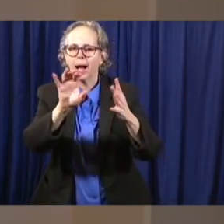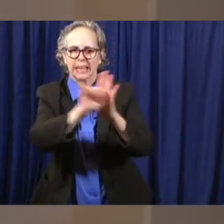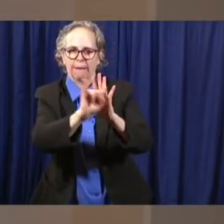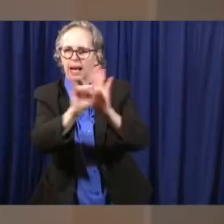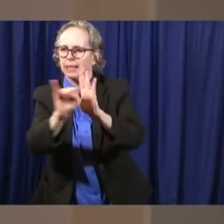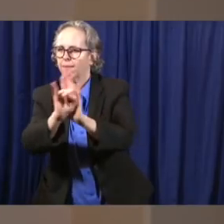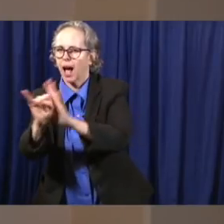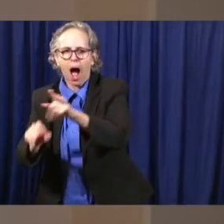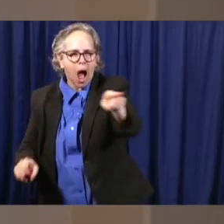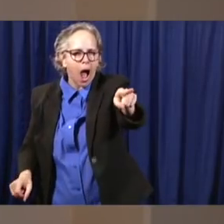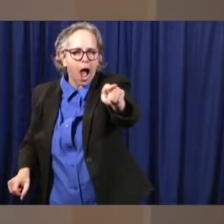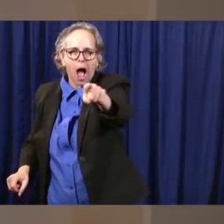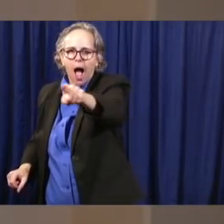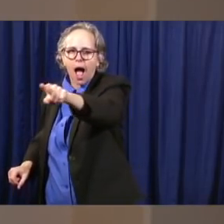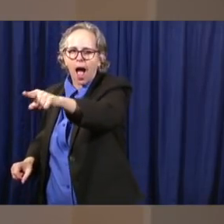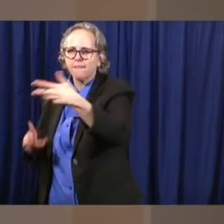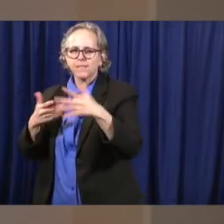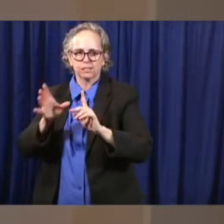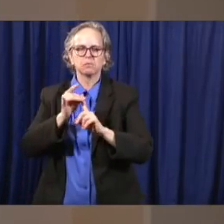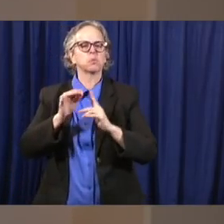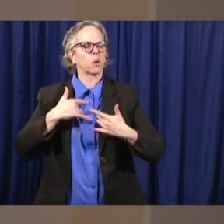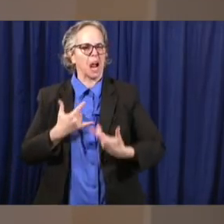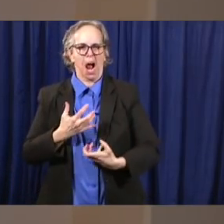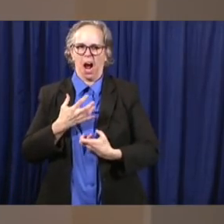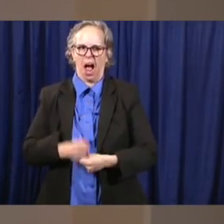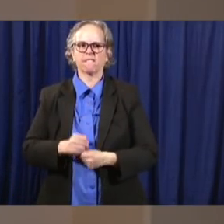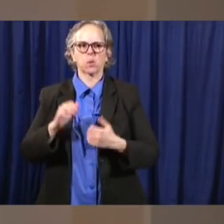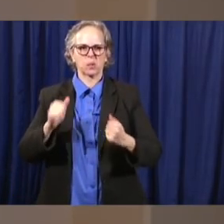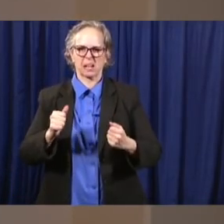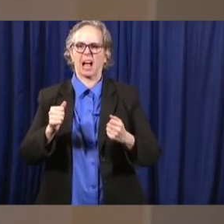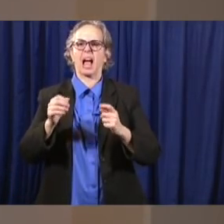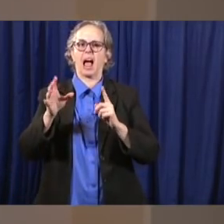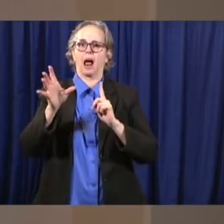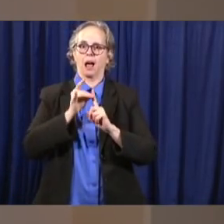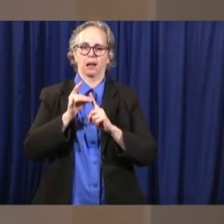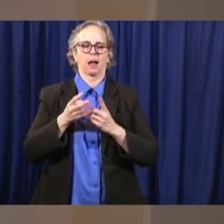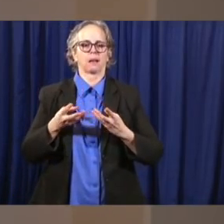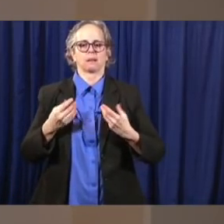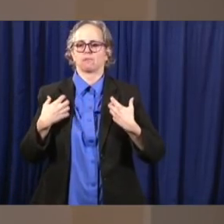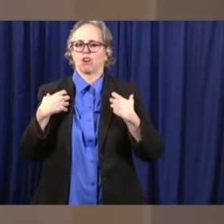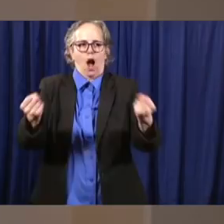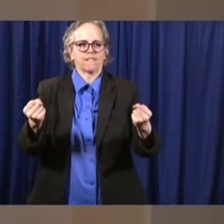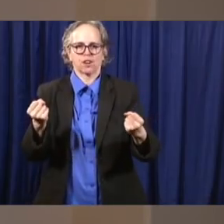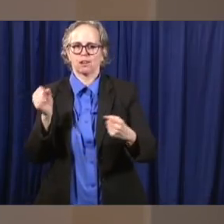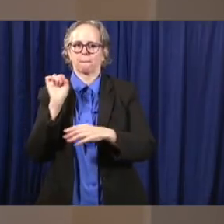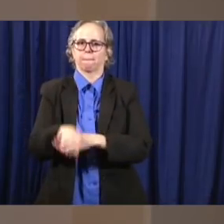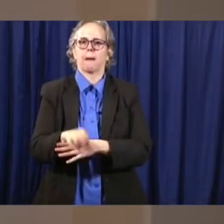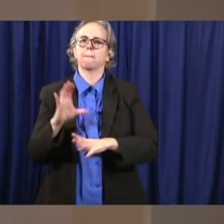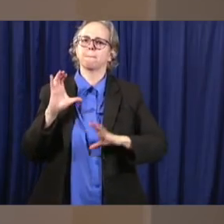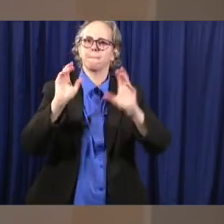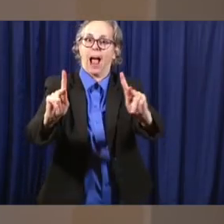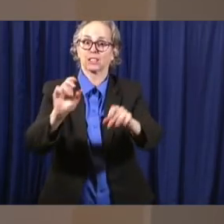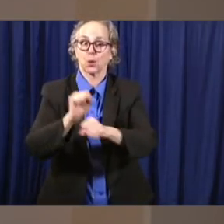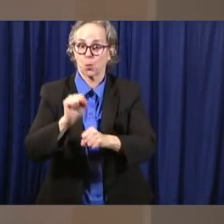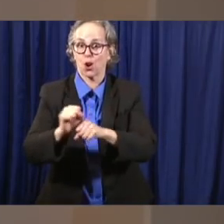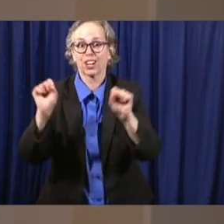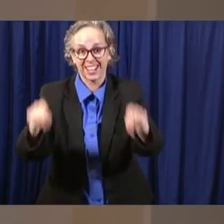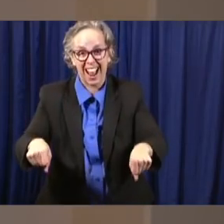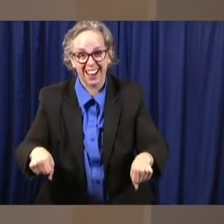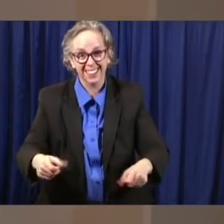confidence among those individuals that they can be more exposed without running the risk that somebody who hasn't